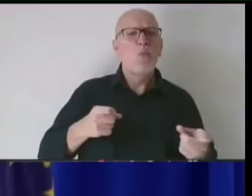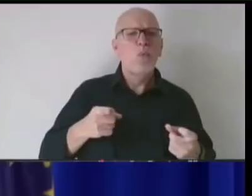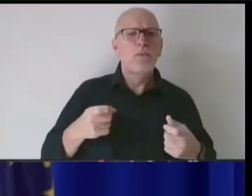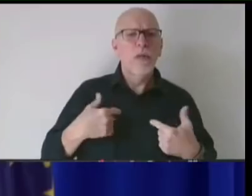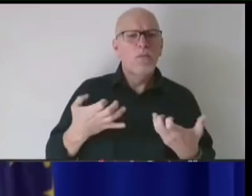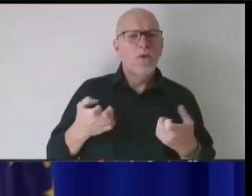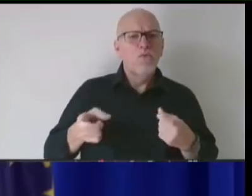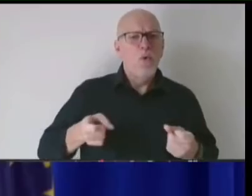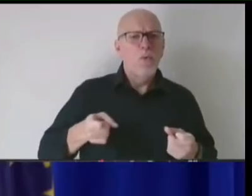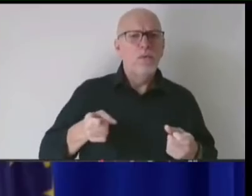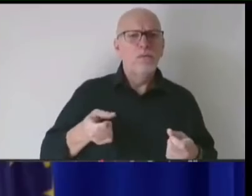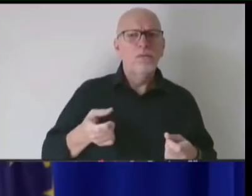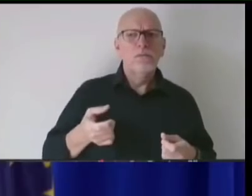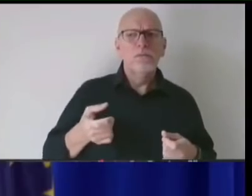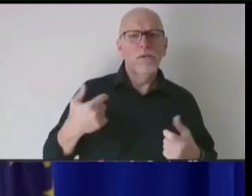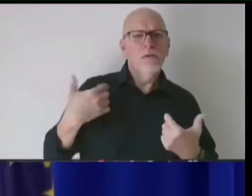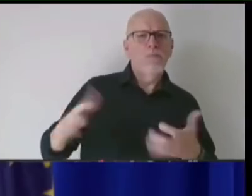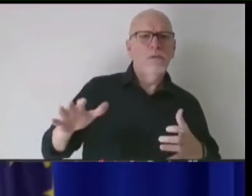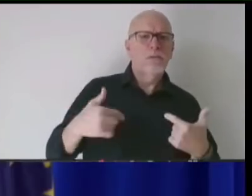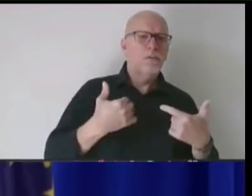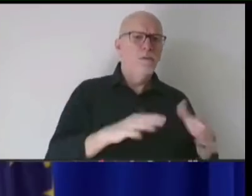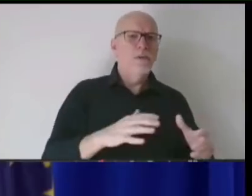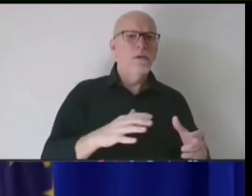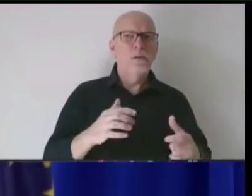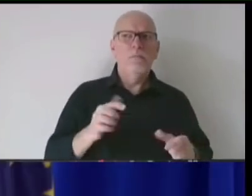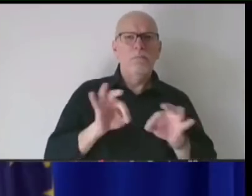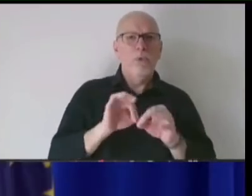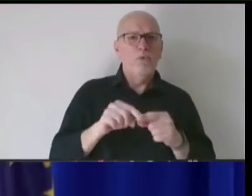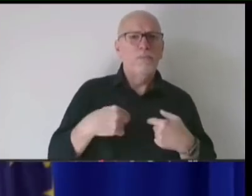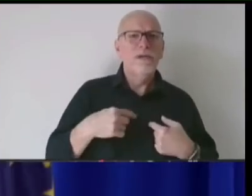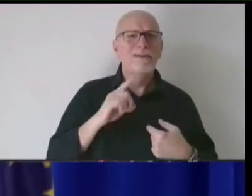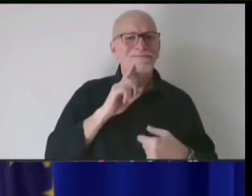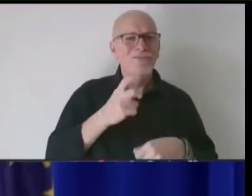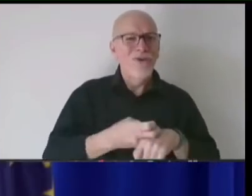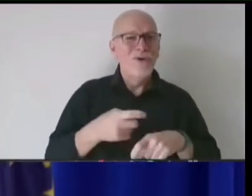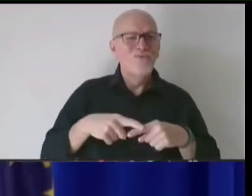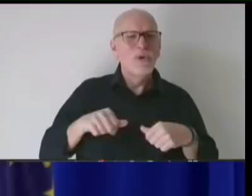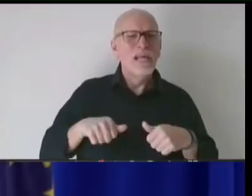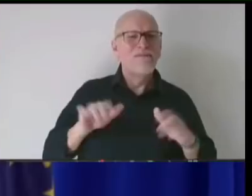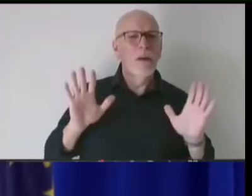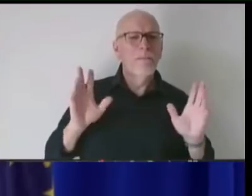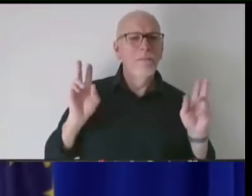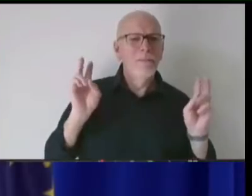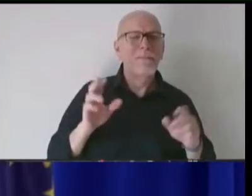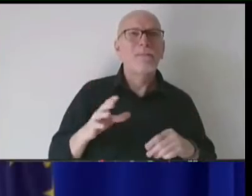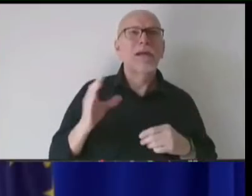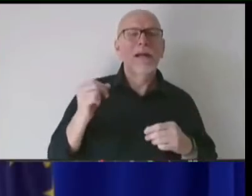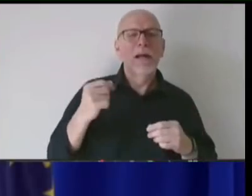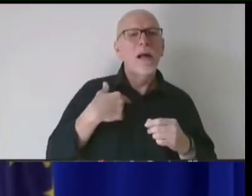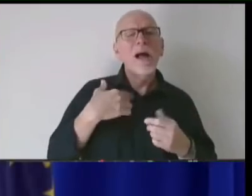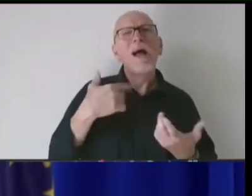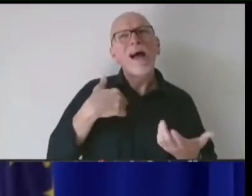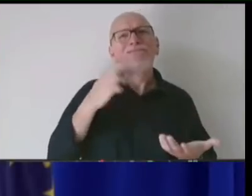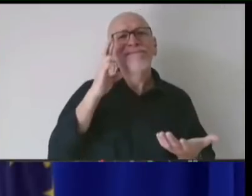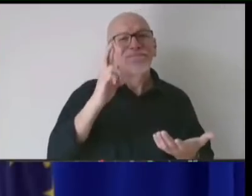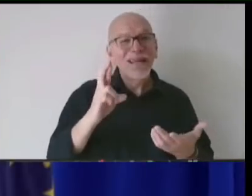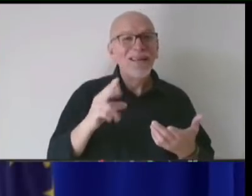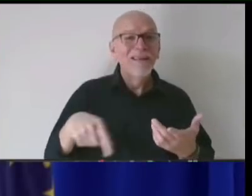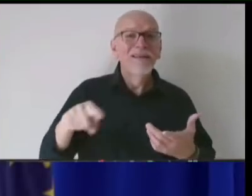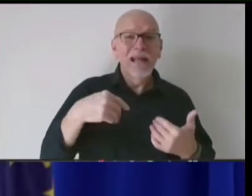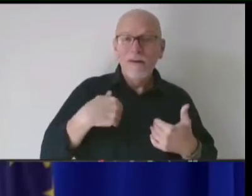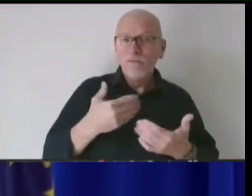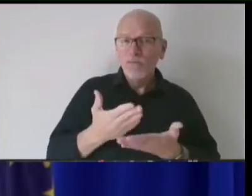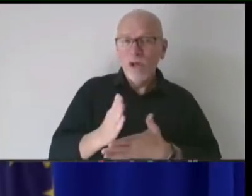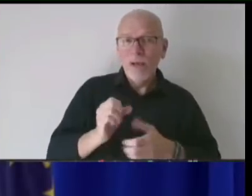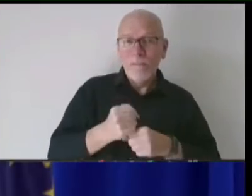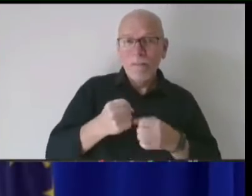is most important to them is something that is very difficult for them to give up. And I respect the fact that they had the right to make that